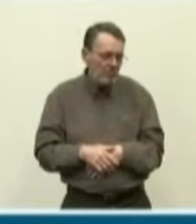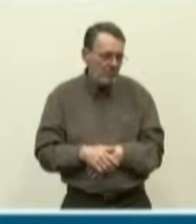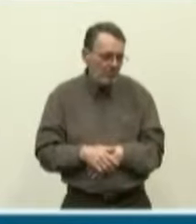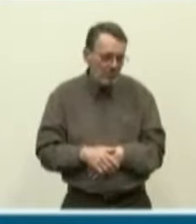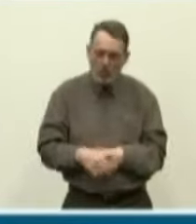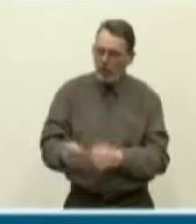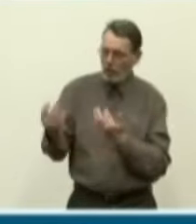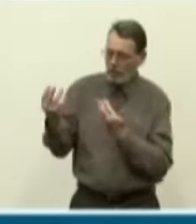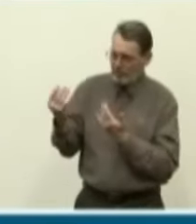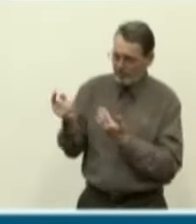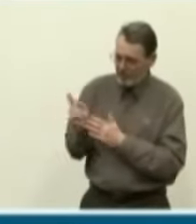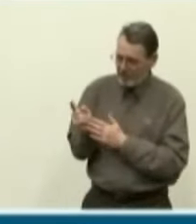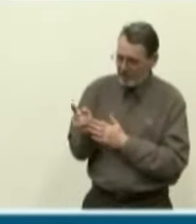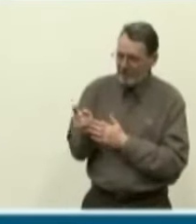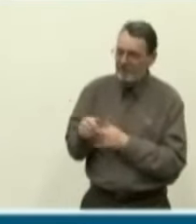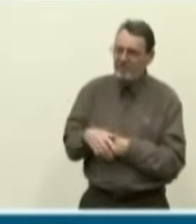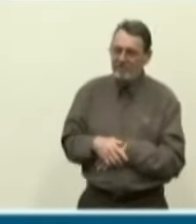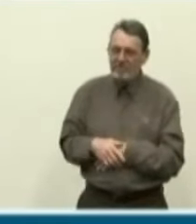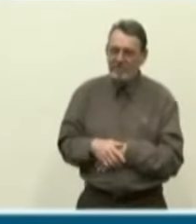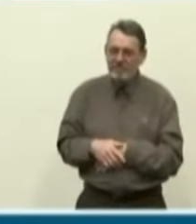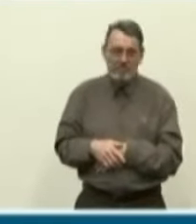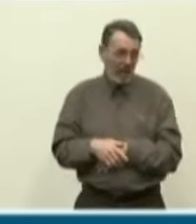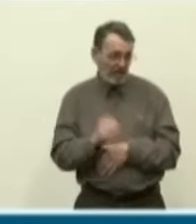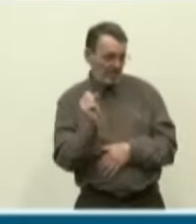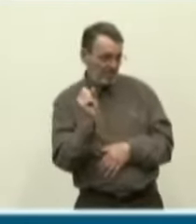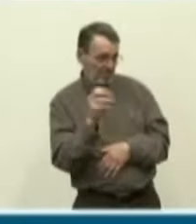Hold on. So if you can, you want to run that.